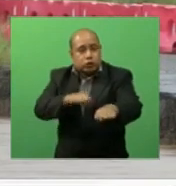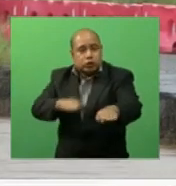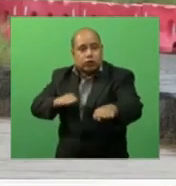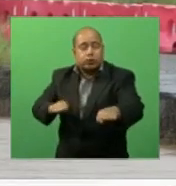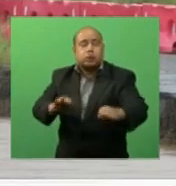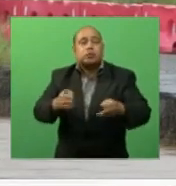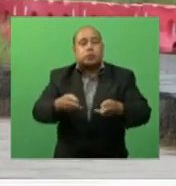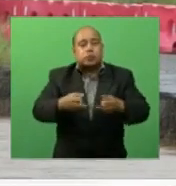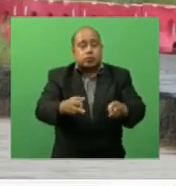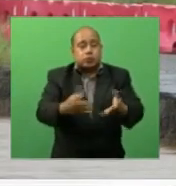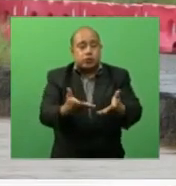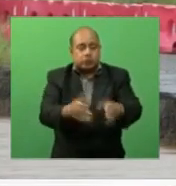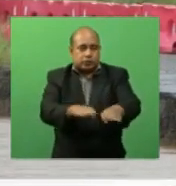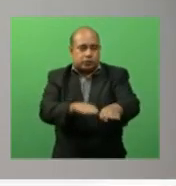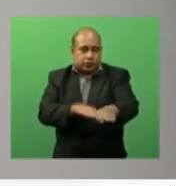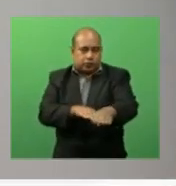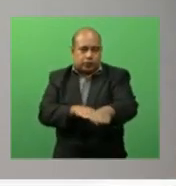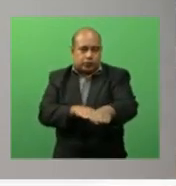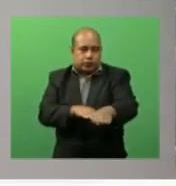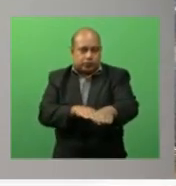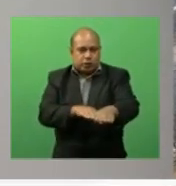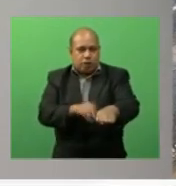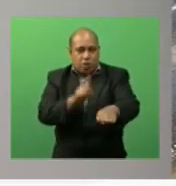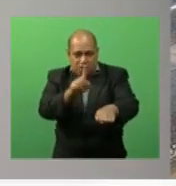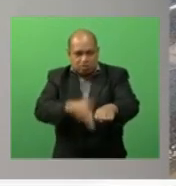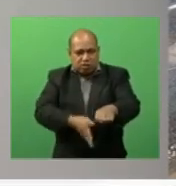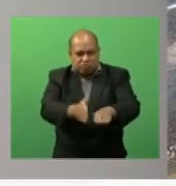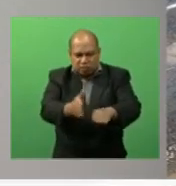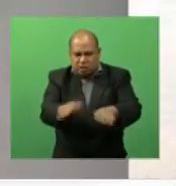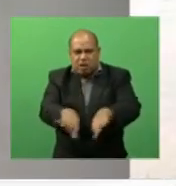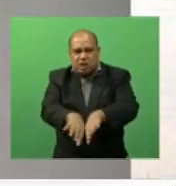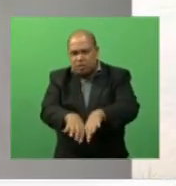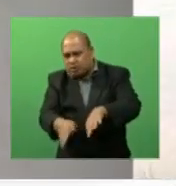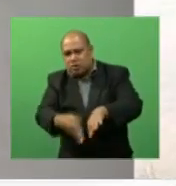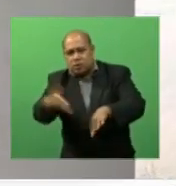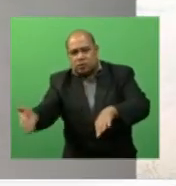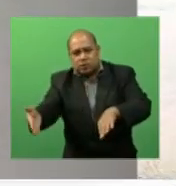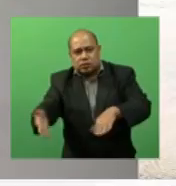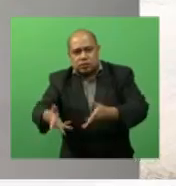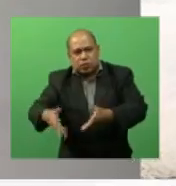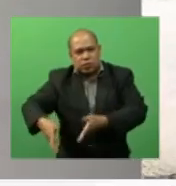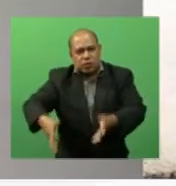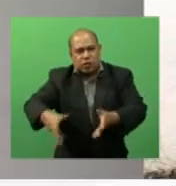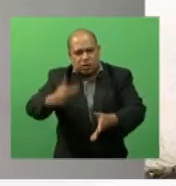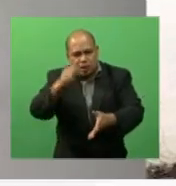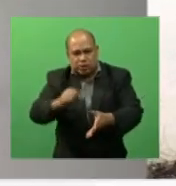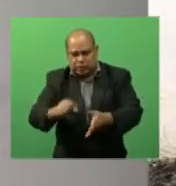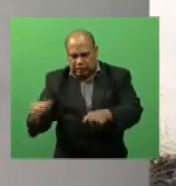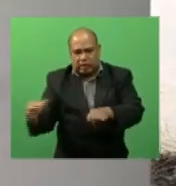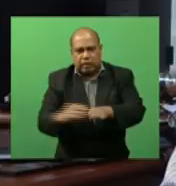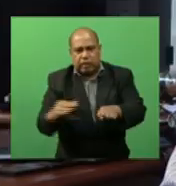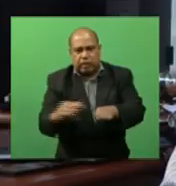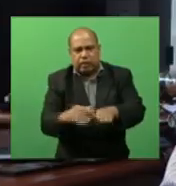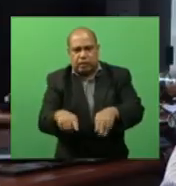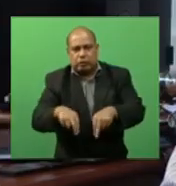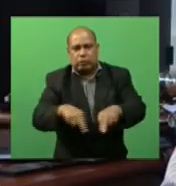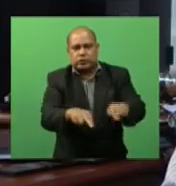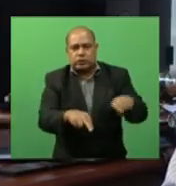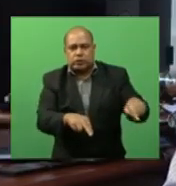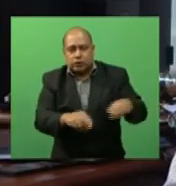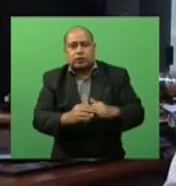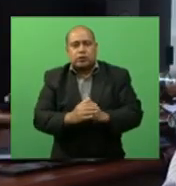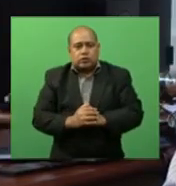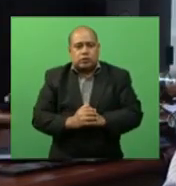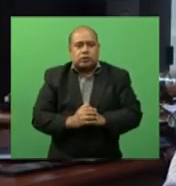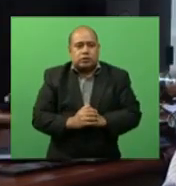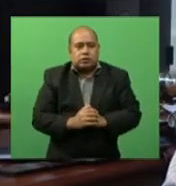Engineers fear that debris floating in the river could also undermine the safety of the road. If we get more very heavy rain